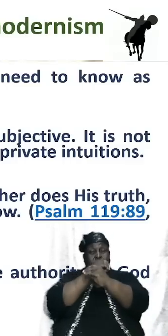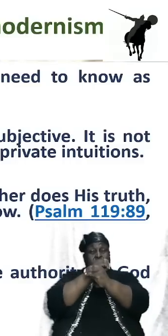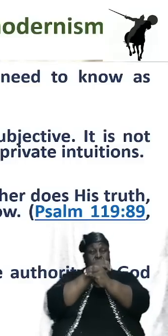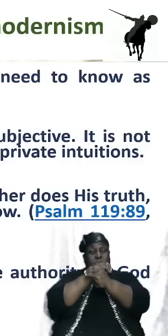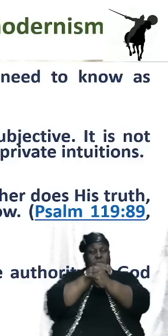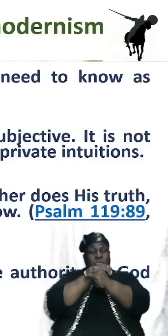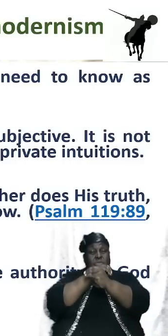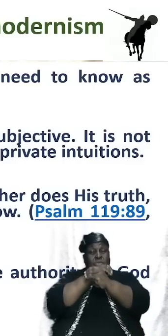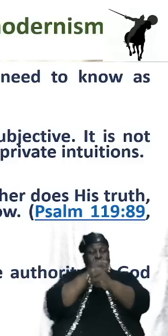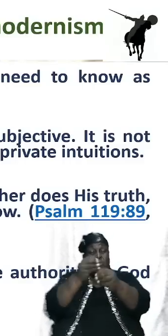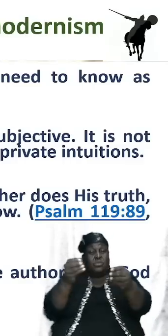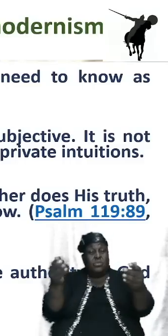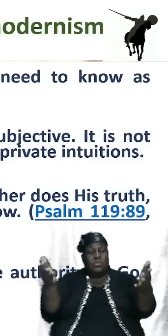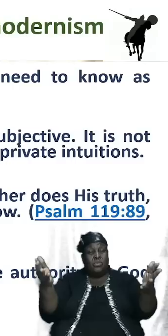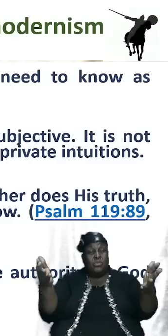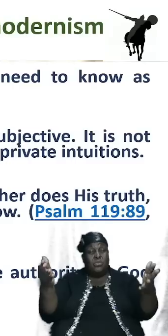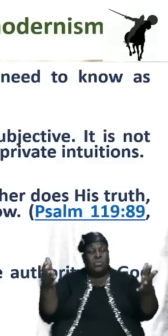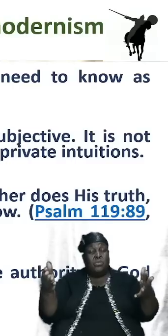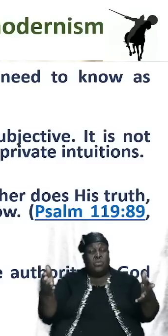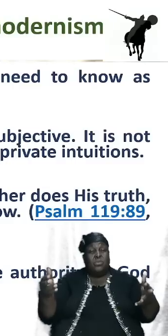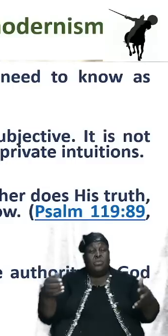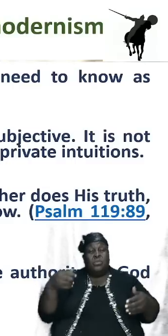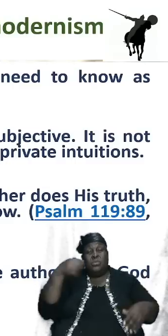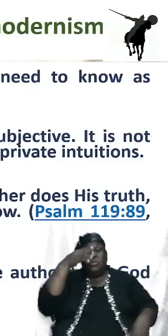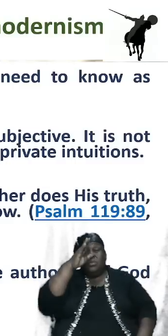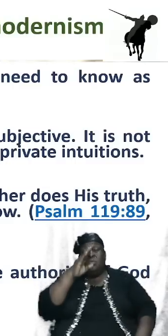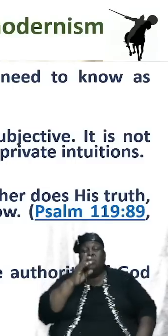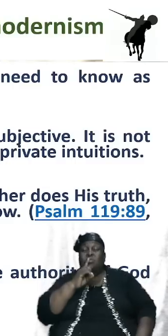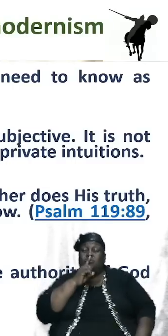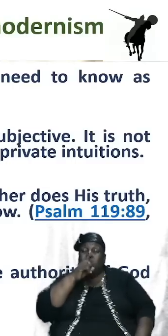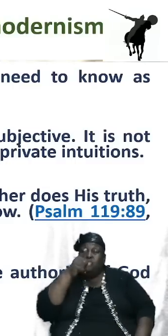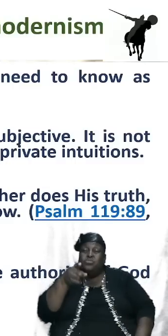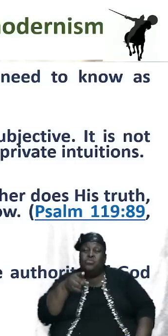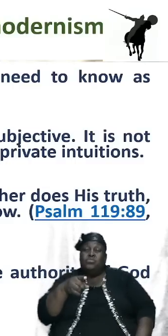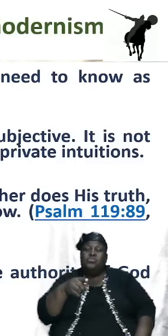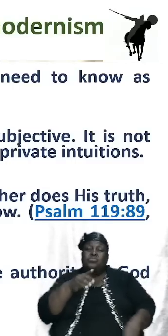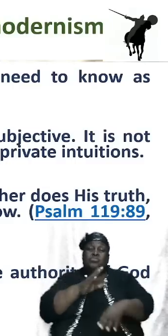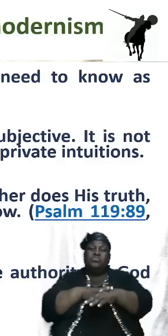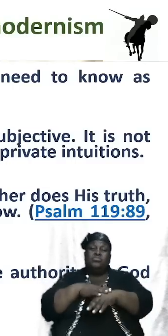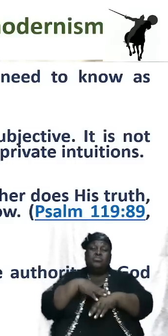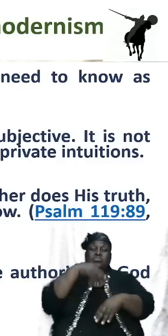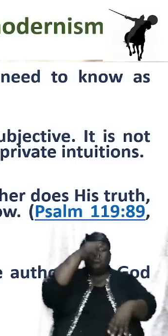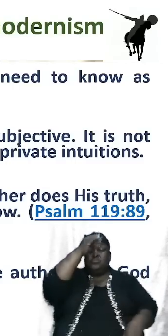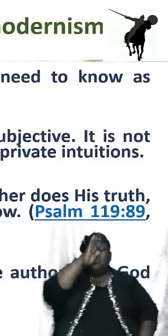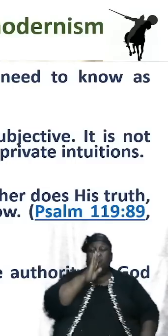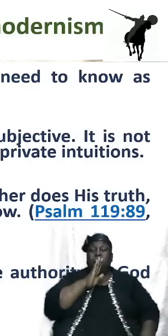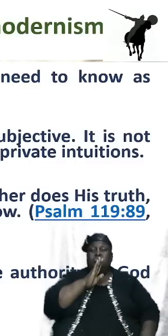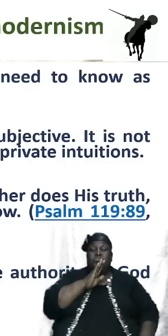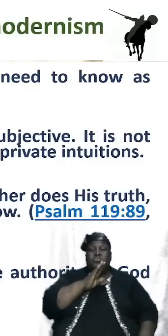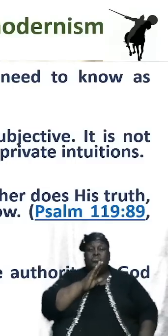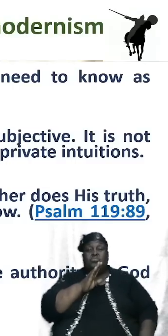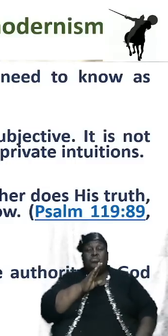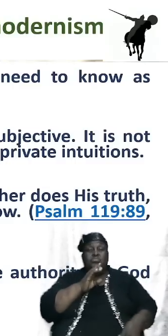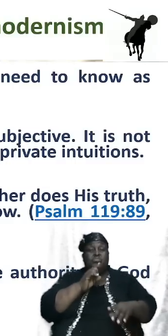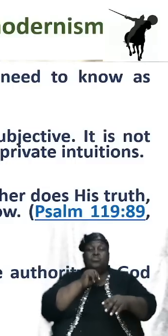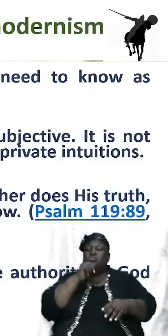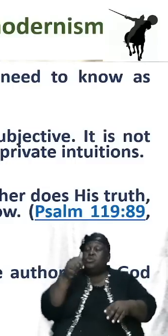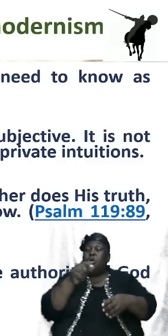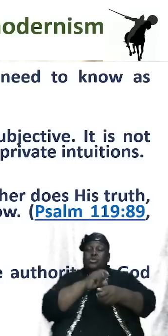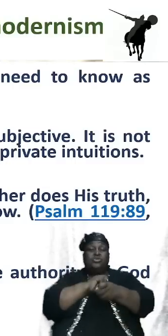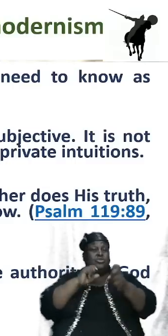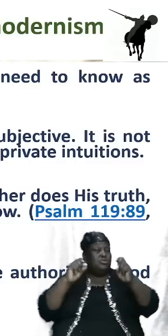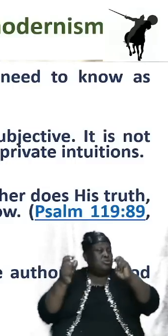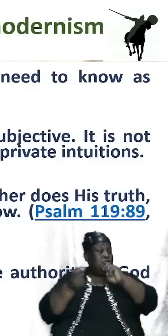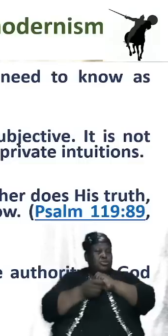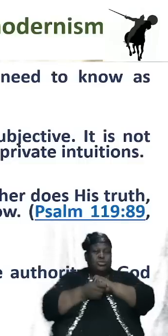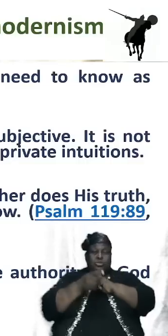immutable. You know why truth is immutable? Because truth is based on God. And God does not change. And because God